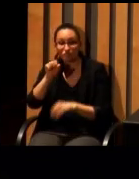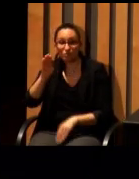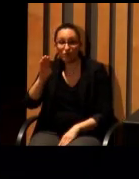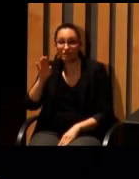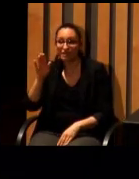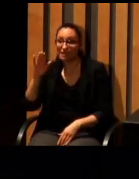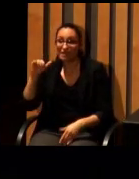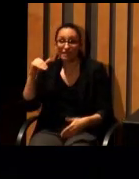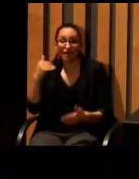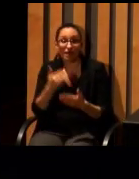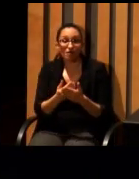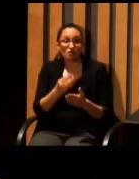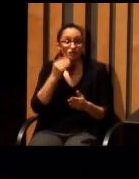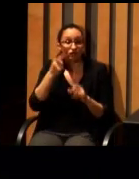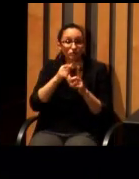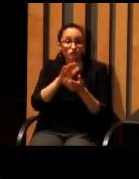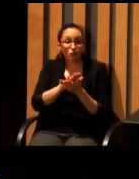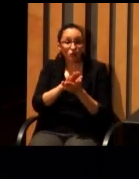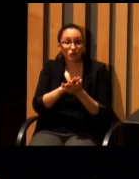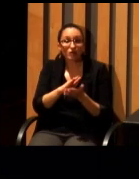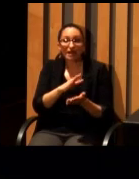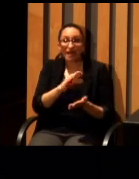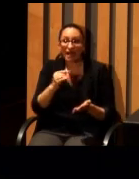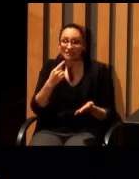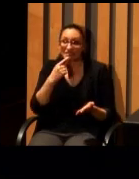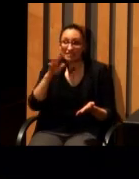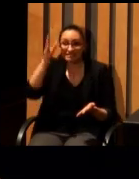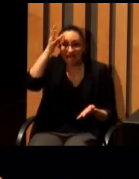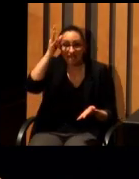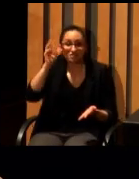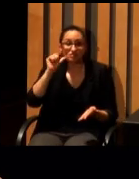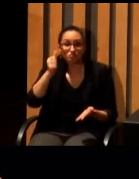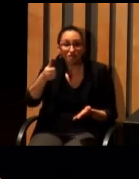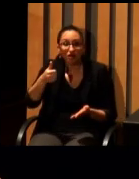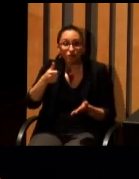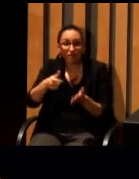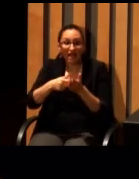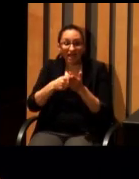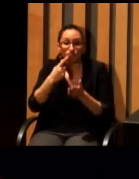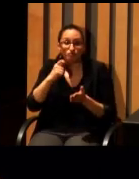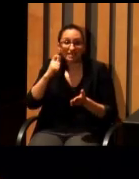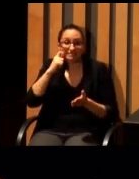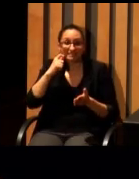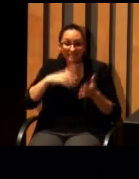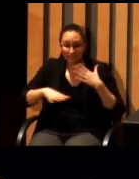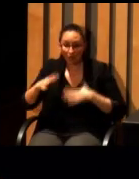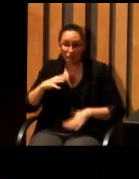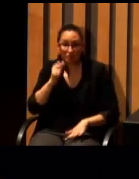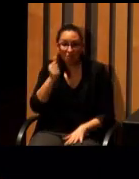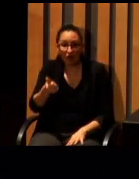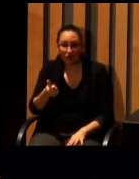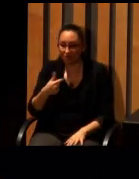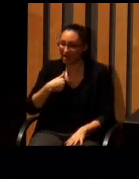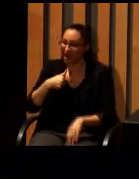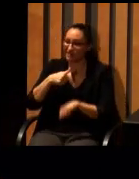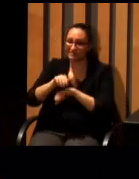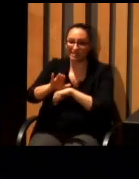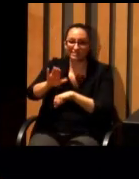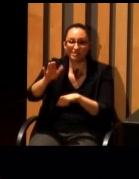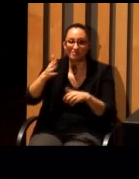and said, the principal says everybody has to wear Redskins stuff tomorrow. So I sent him to school in Buffalo Bills gear,